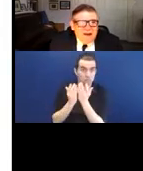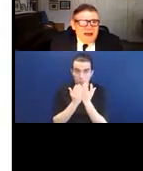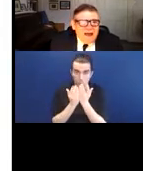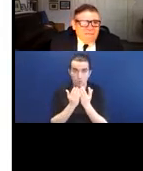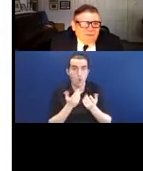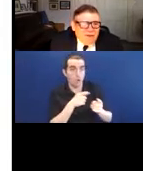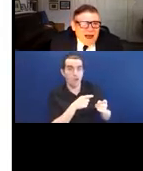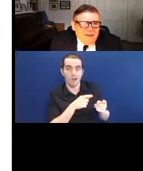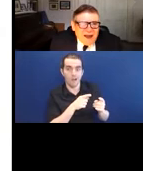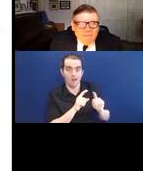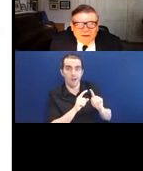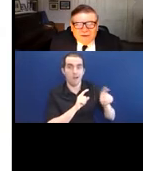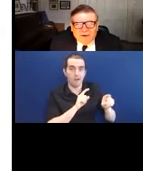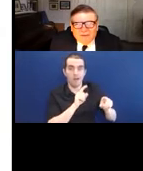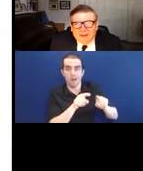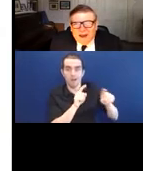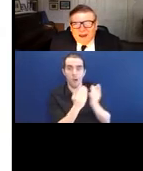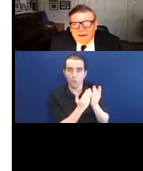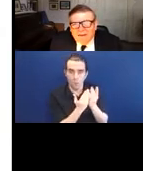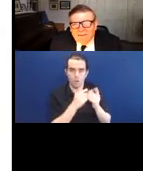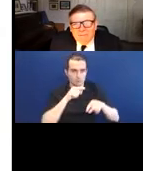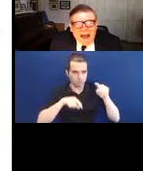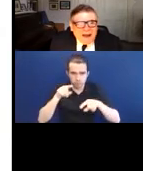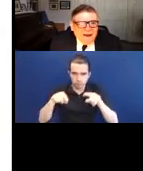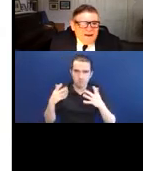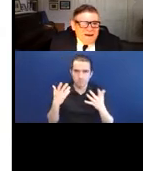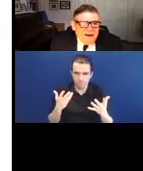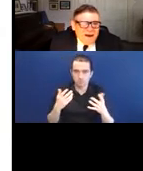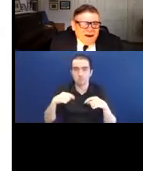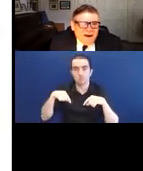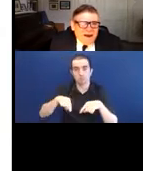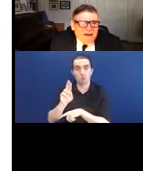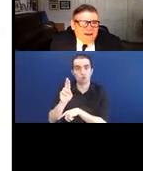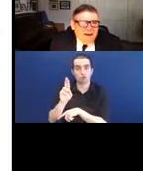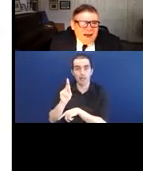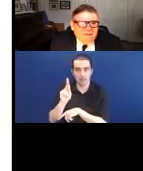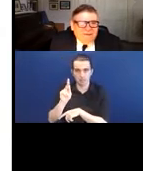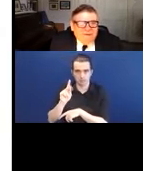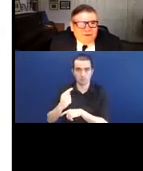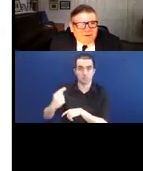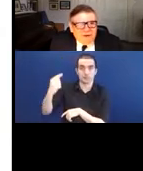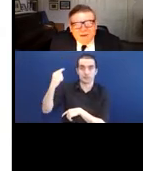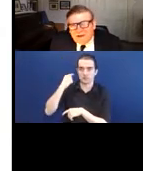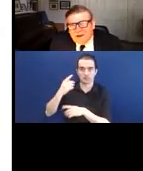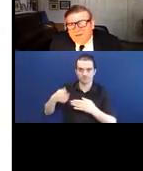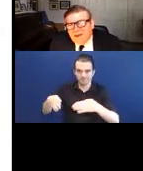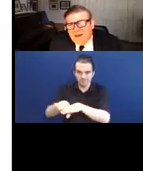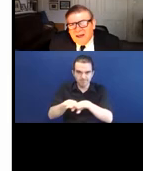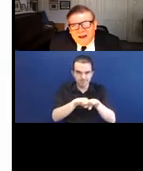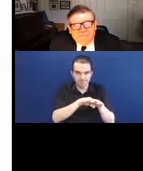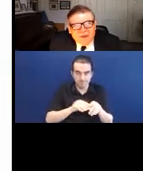Christmas, and before that they had a month off, then they were back. And then they had 3 months